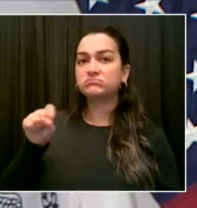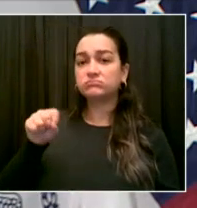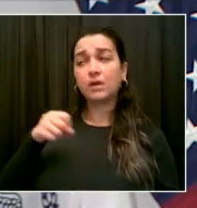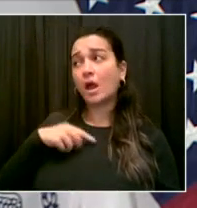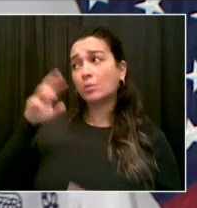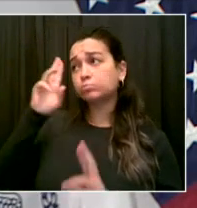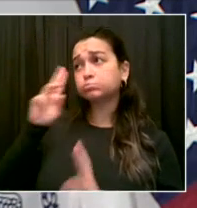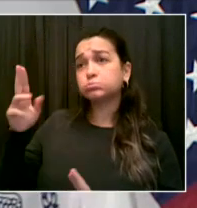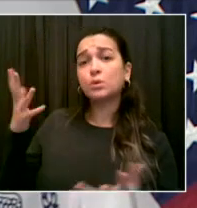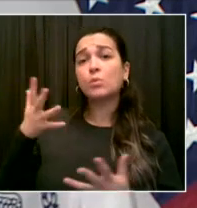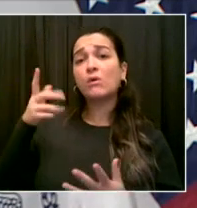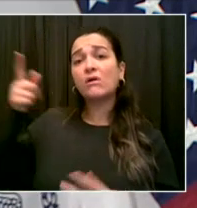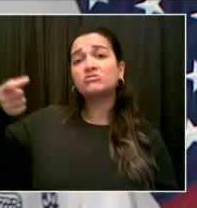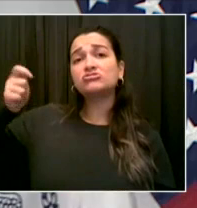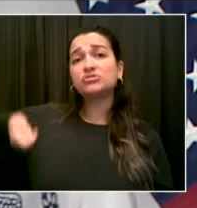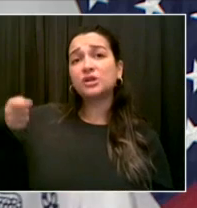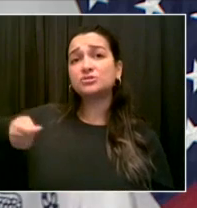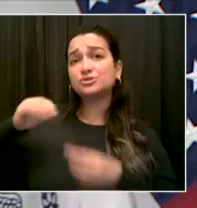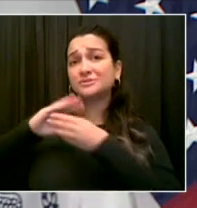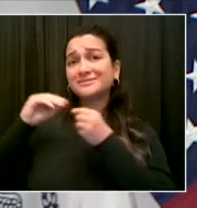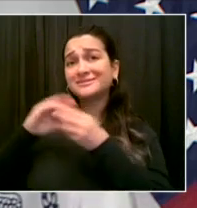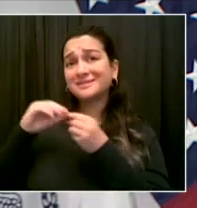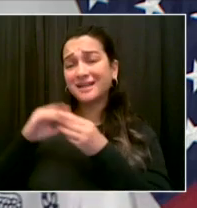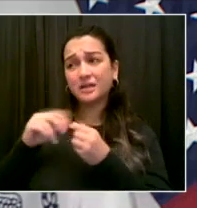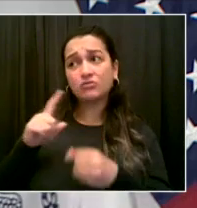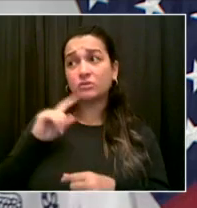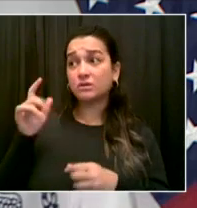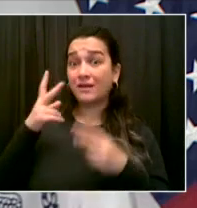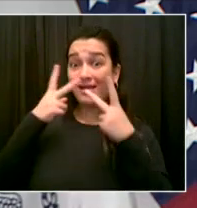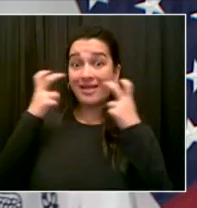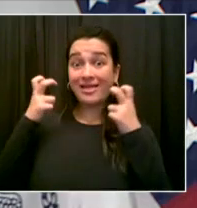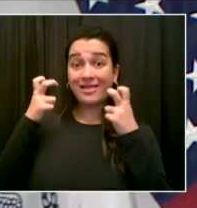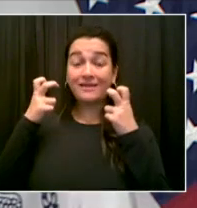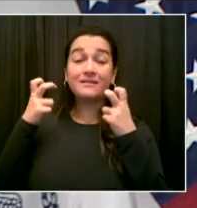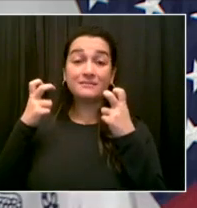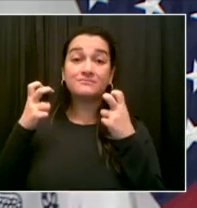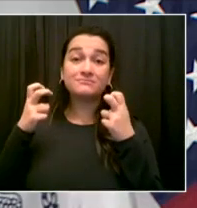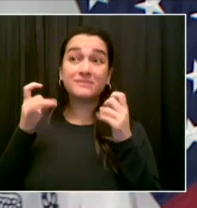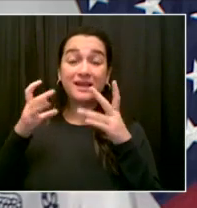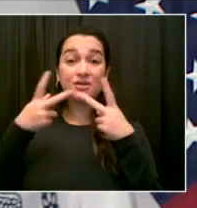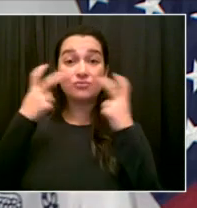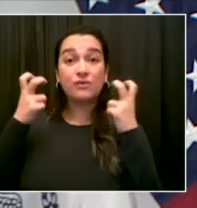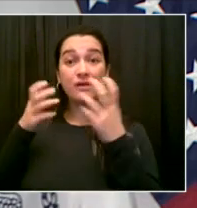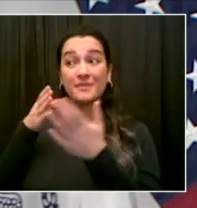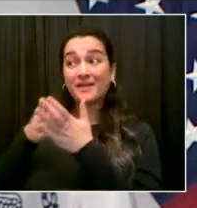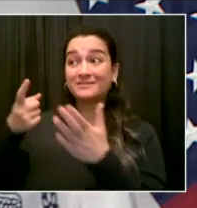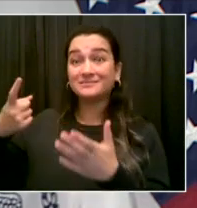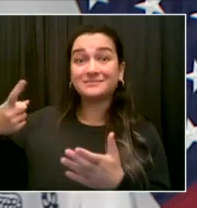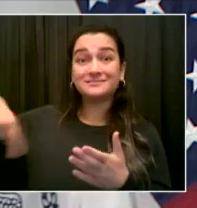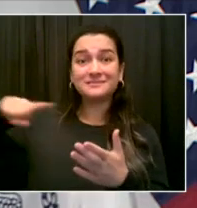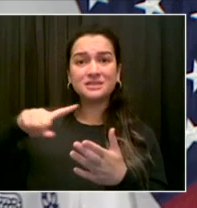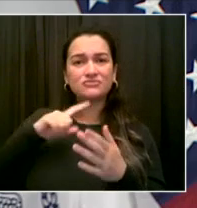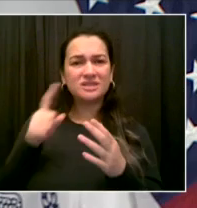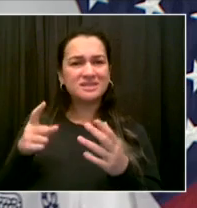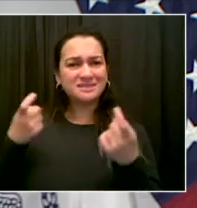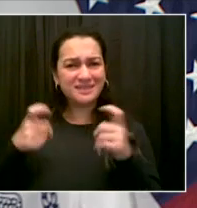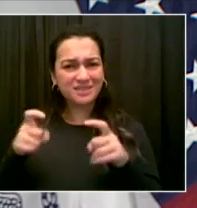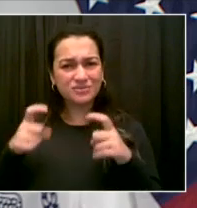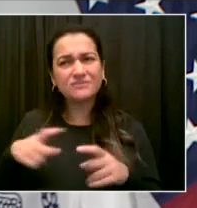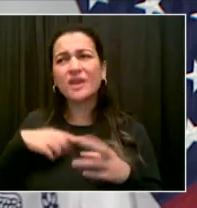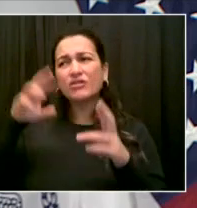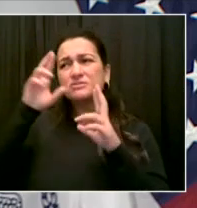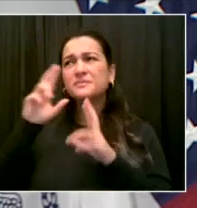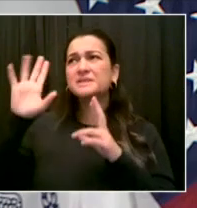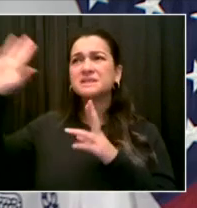particular threat or challenge and they make that decision within the law, I respect that. We're going to keep working together within the law to